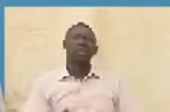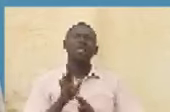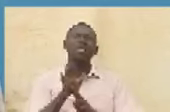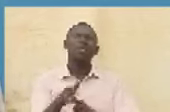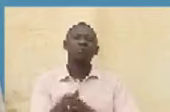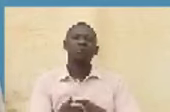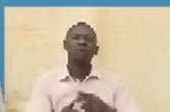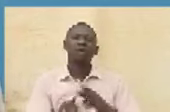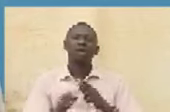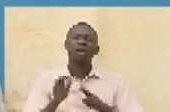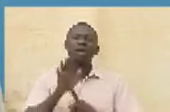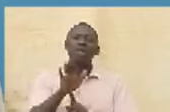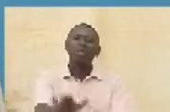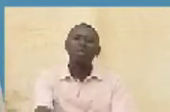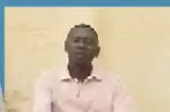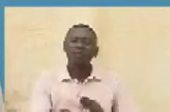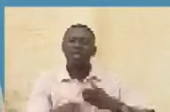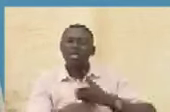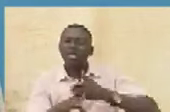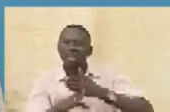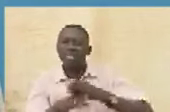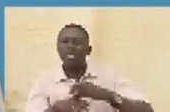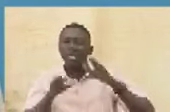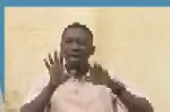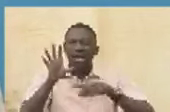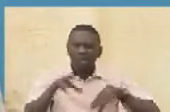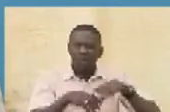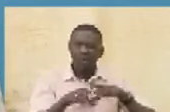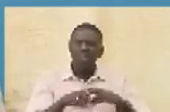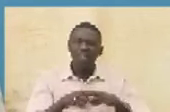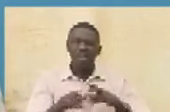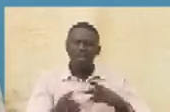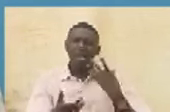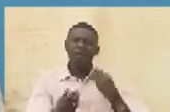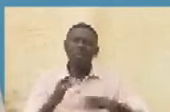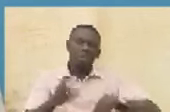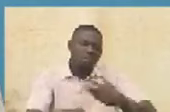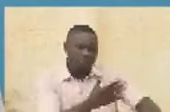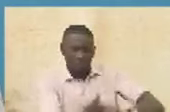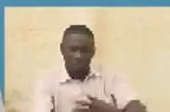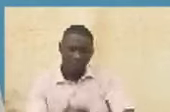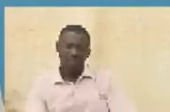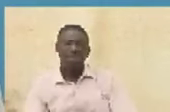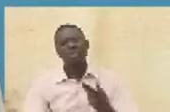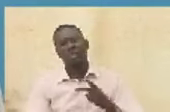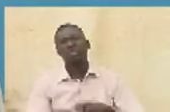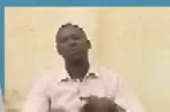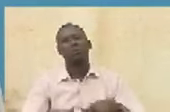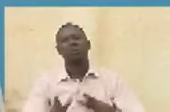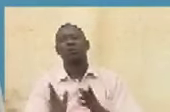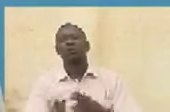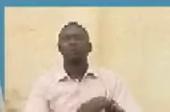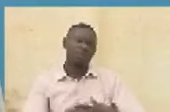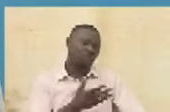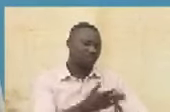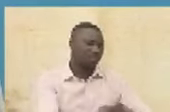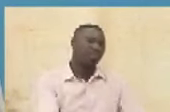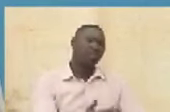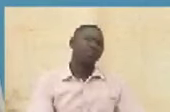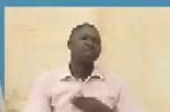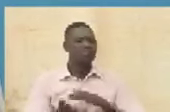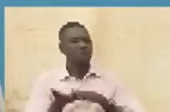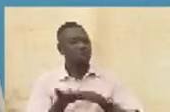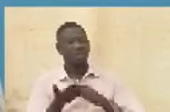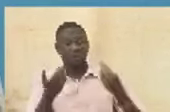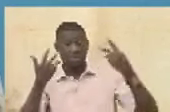like if an animal was slaughtered by that time it will be the effect of the medicine going through your